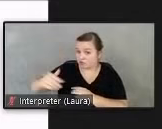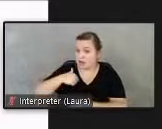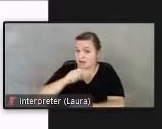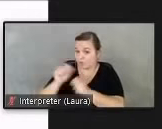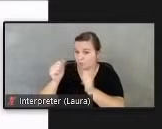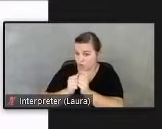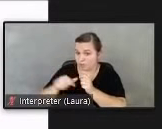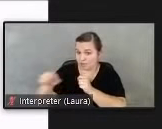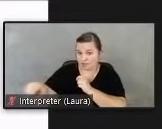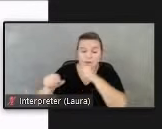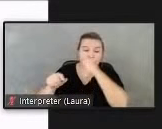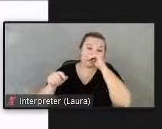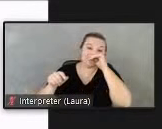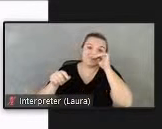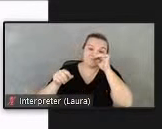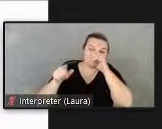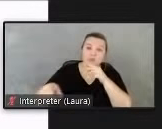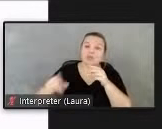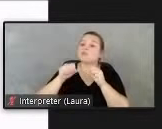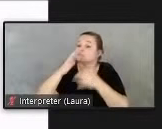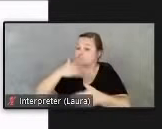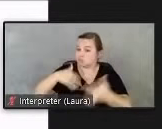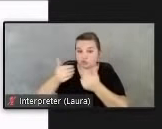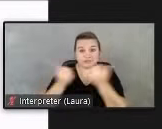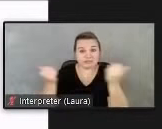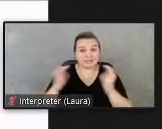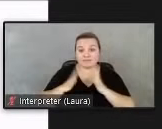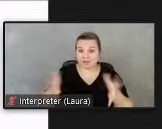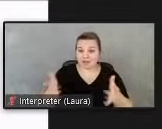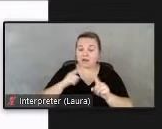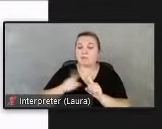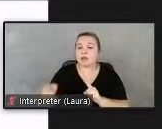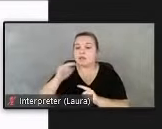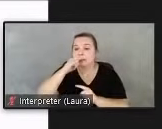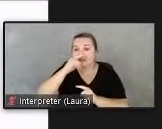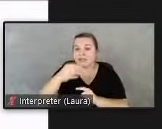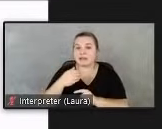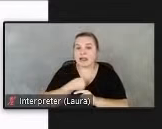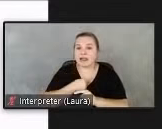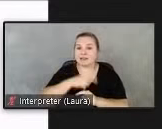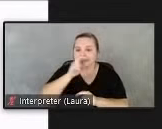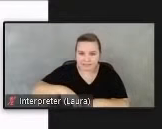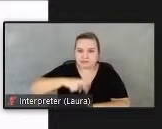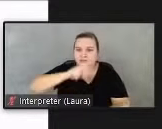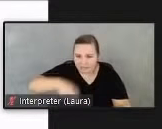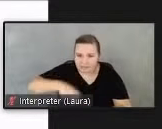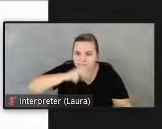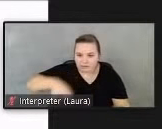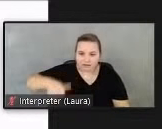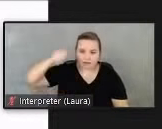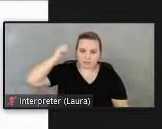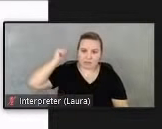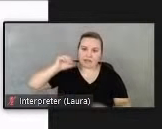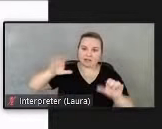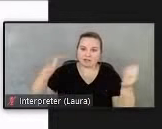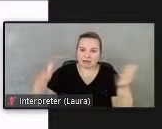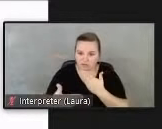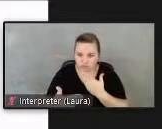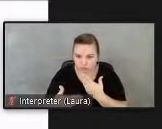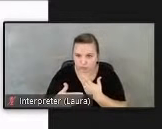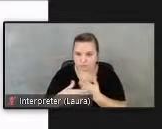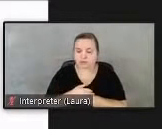was a kid. And the kids are socially distancing. That's fine. But the kid had a sneezing attack in the back of the classroom.